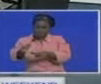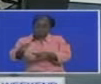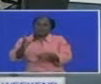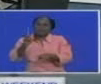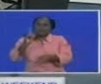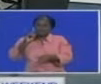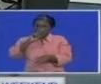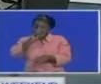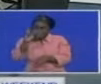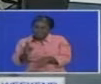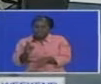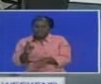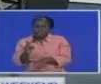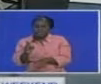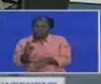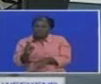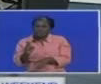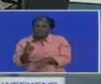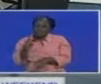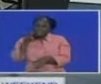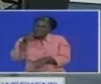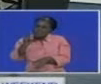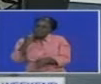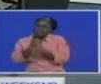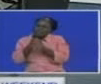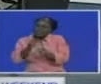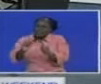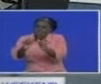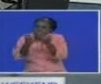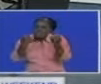Can I just hang on one sec. The question then, are they doing this to save themselves from the ICC? No.